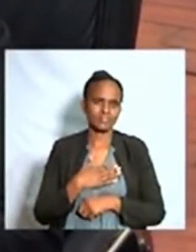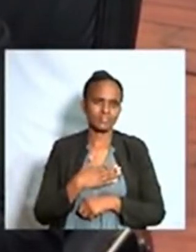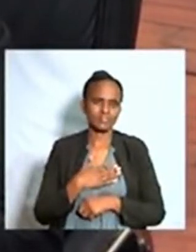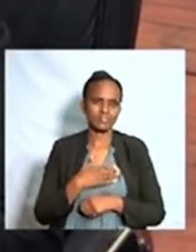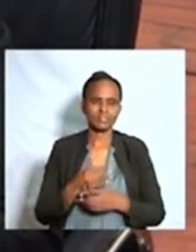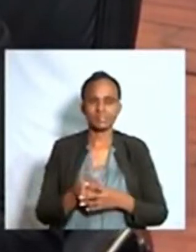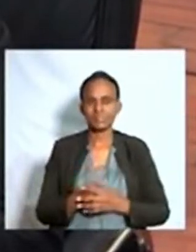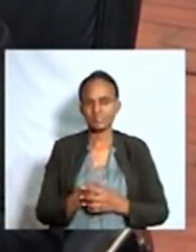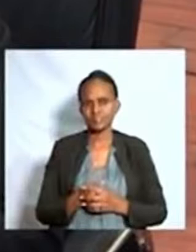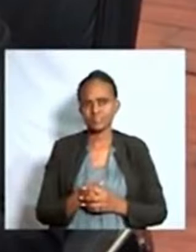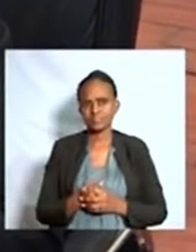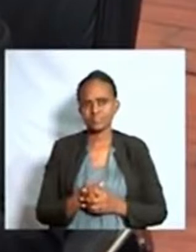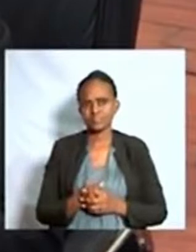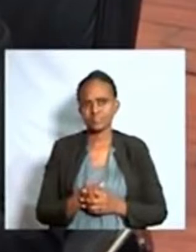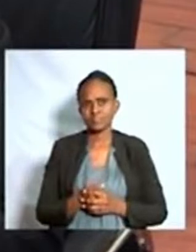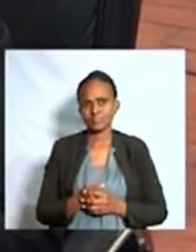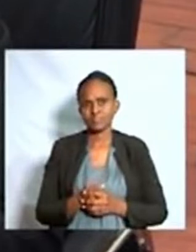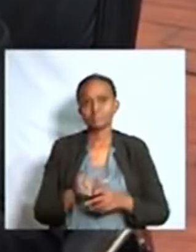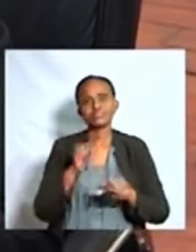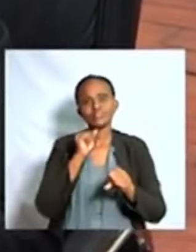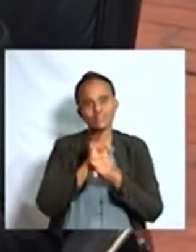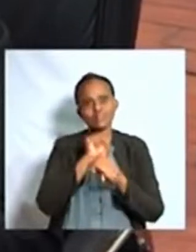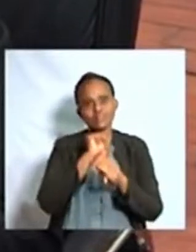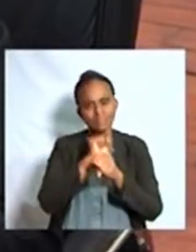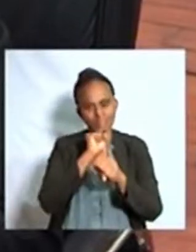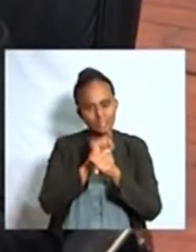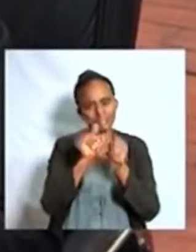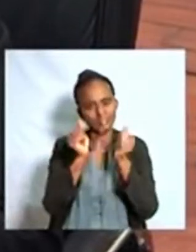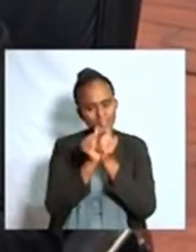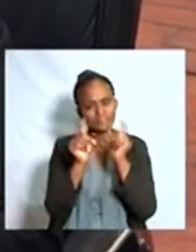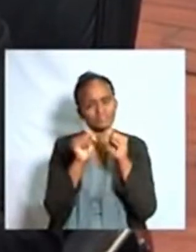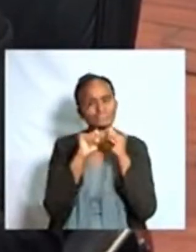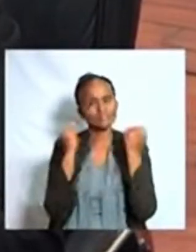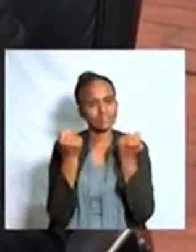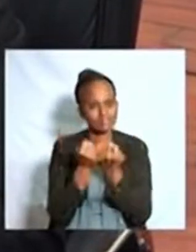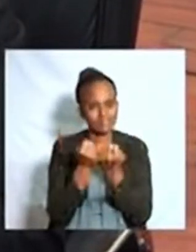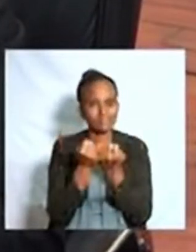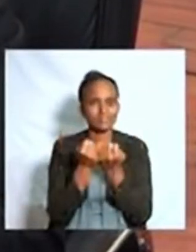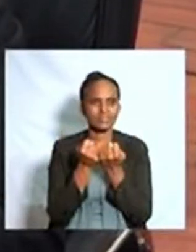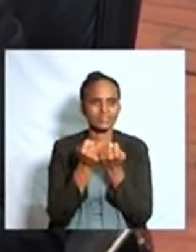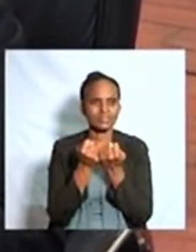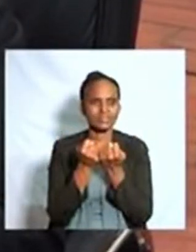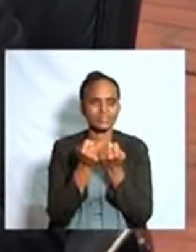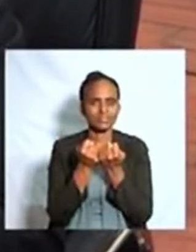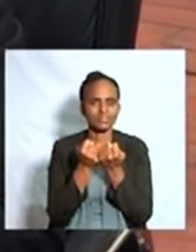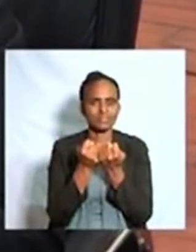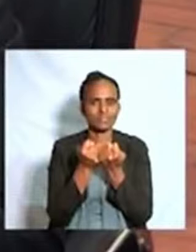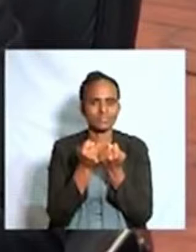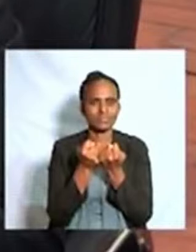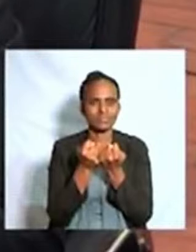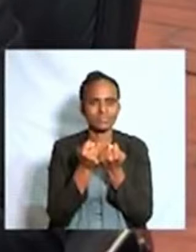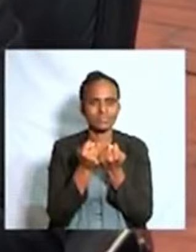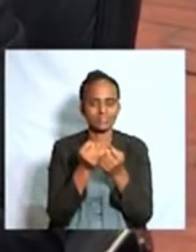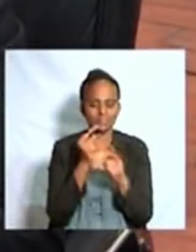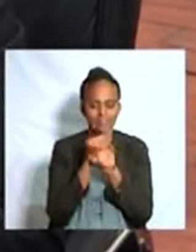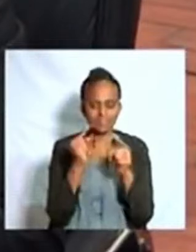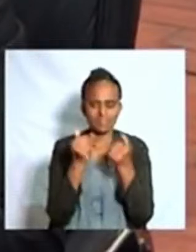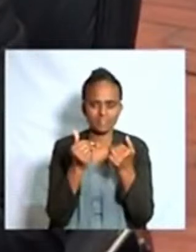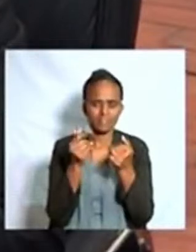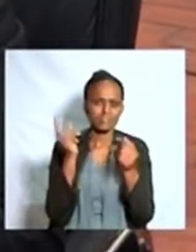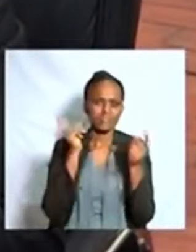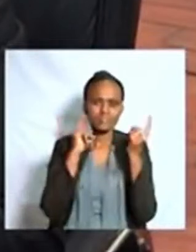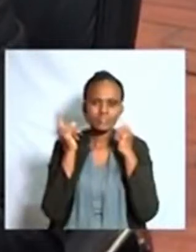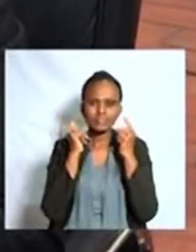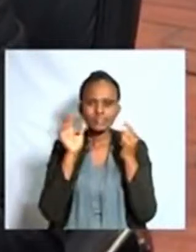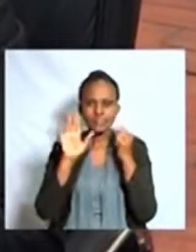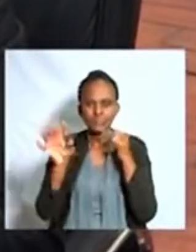station. Work with the team. You are just getting from